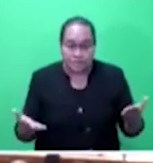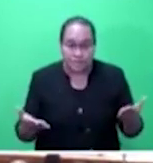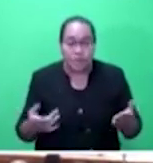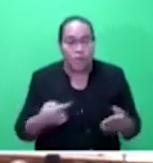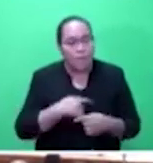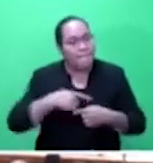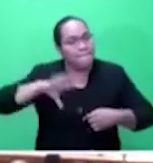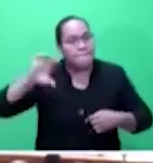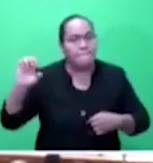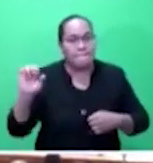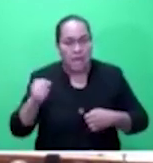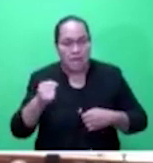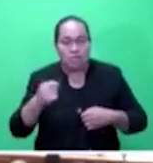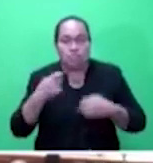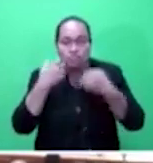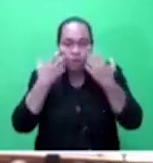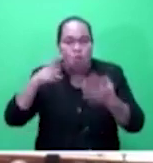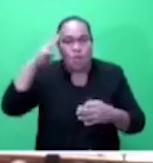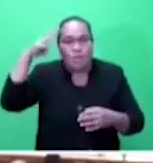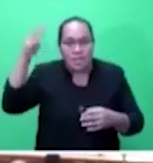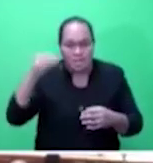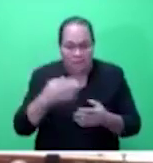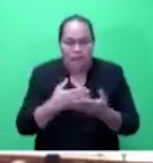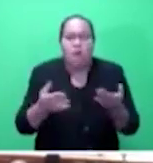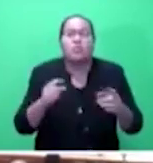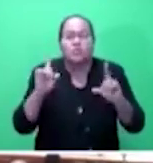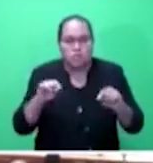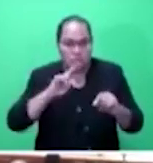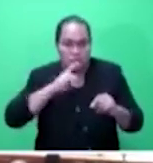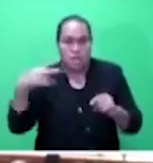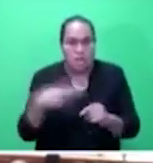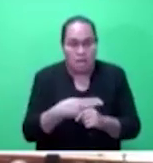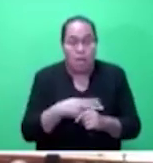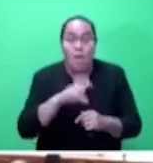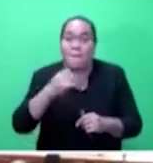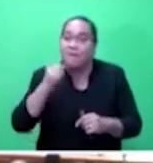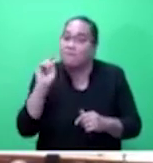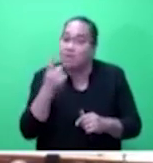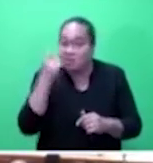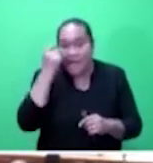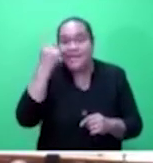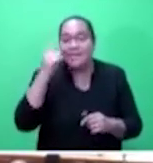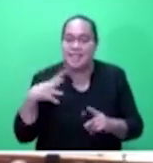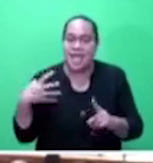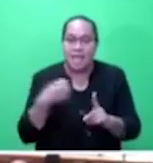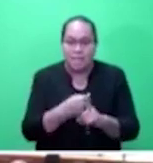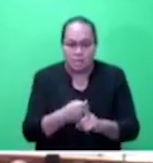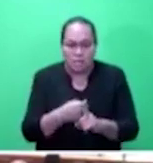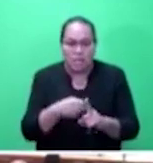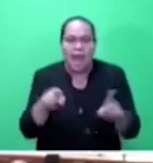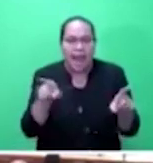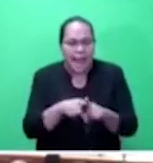we must display prudence when considering this type of action. We must understand the impact of it. You'll be sucking